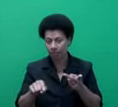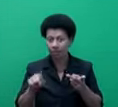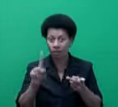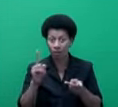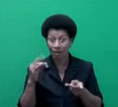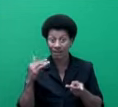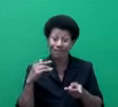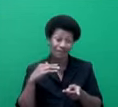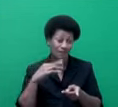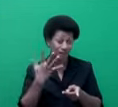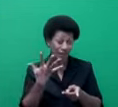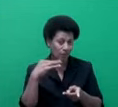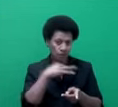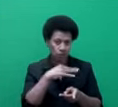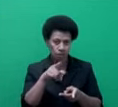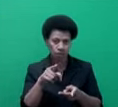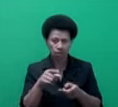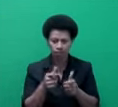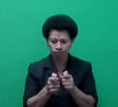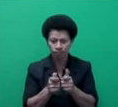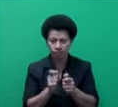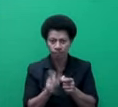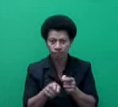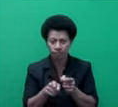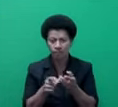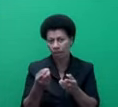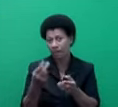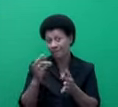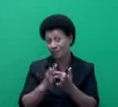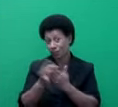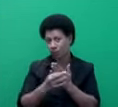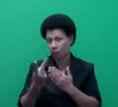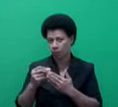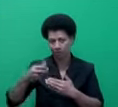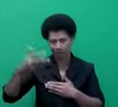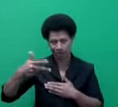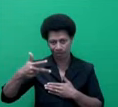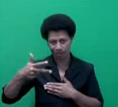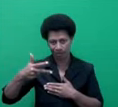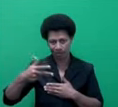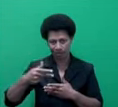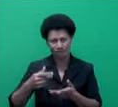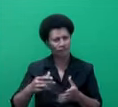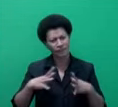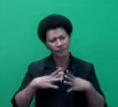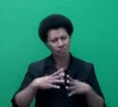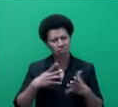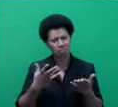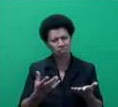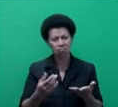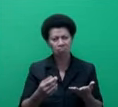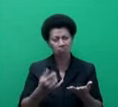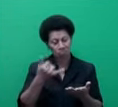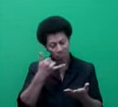1-500 SMS text platform, which was activated in February 2018. The service was available free of cost, and it helped voters